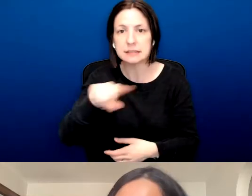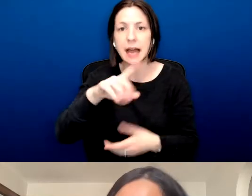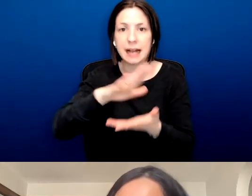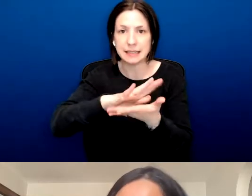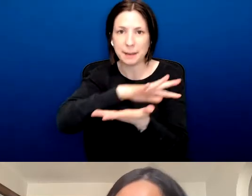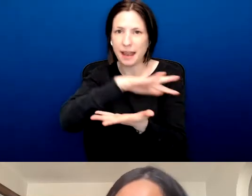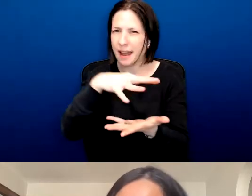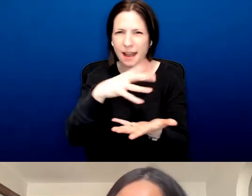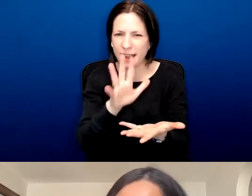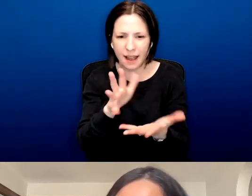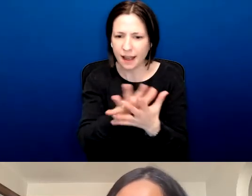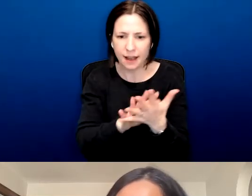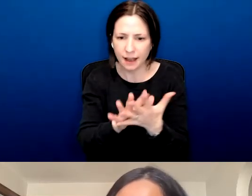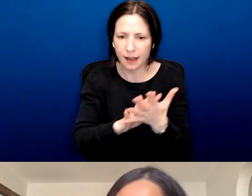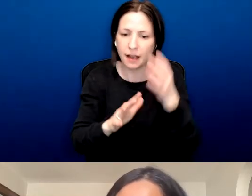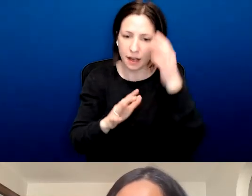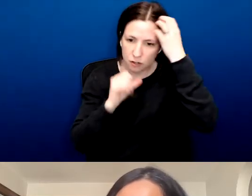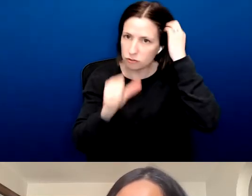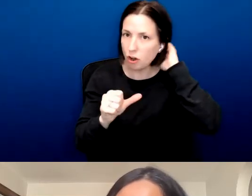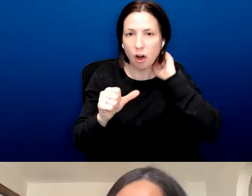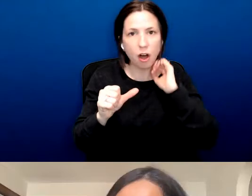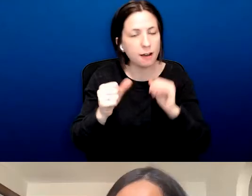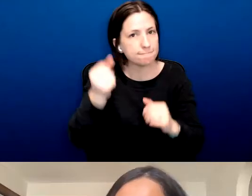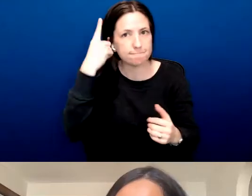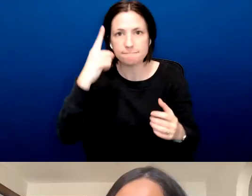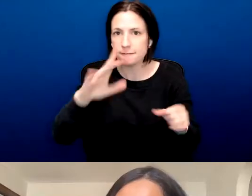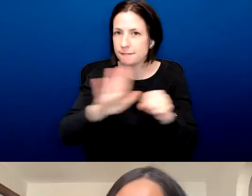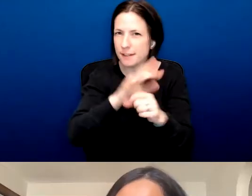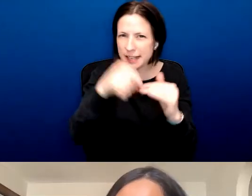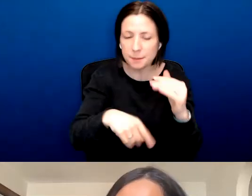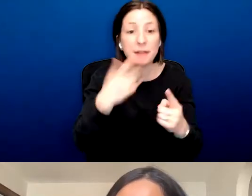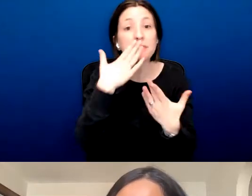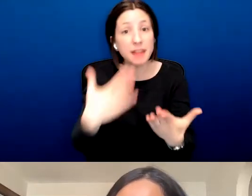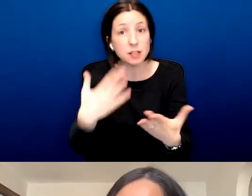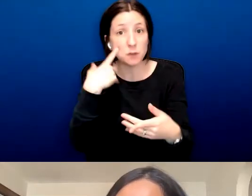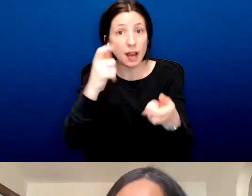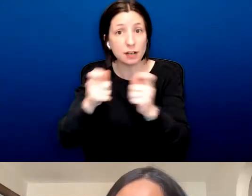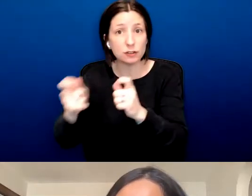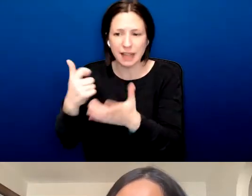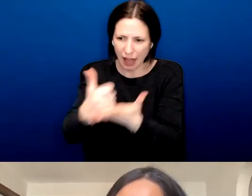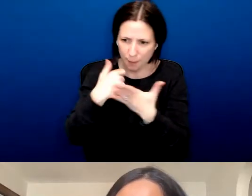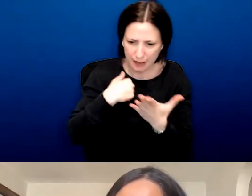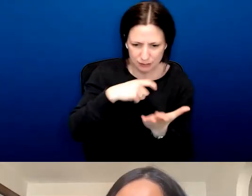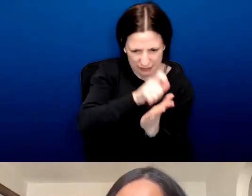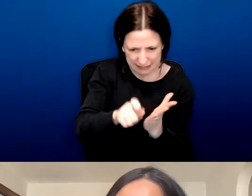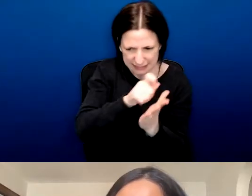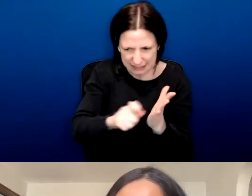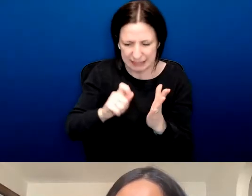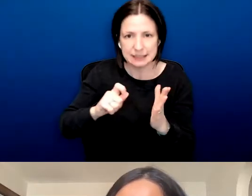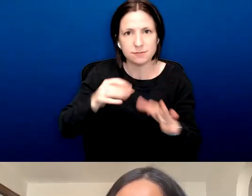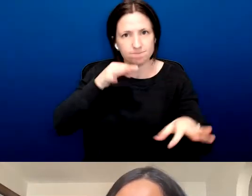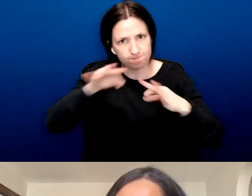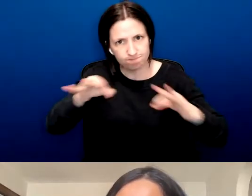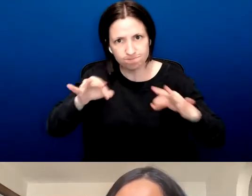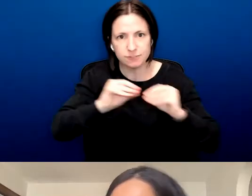was very, very hard. So I thank the editors of the collection too for helping us make this possible. And I think Sarah worked